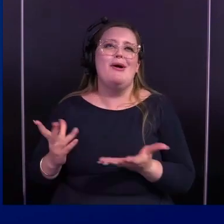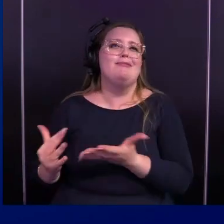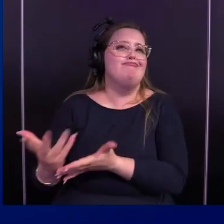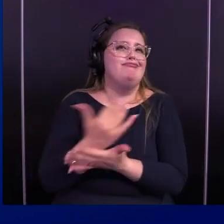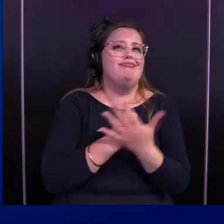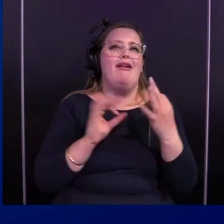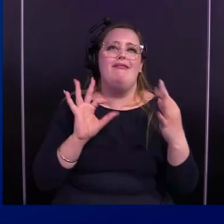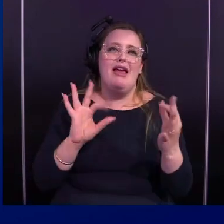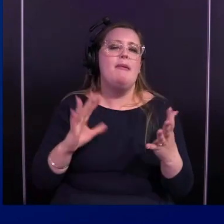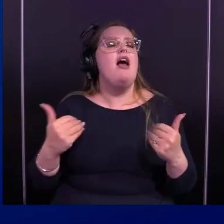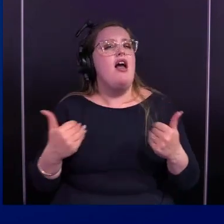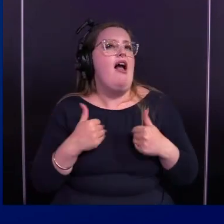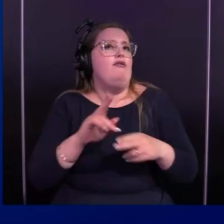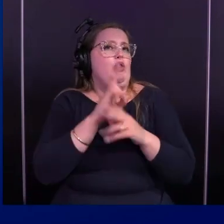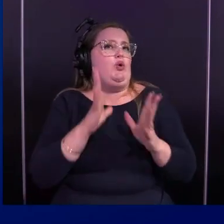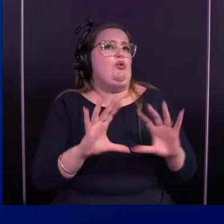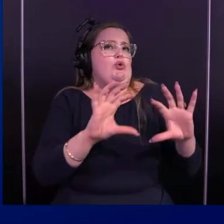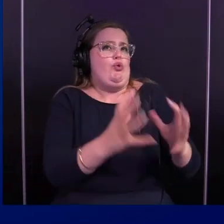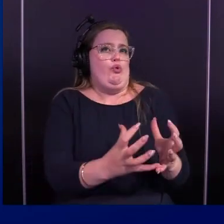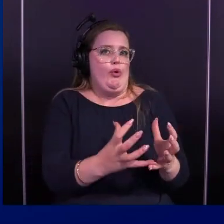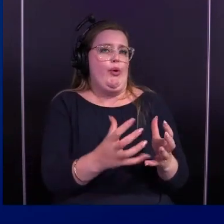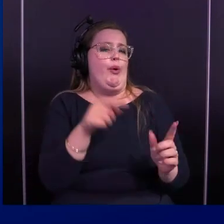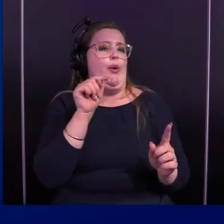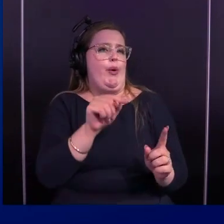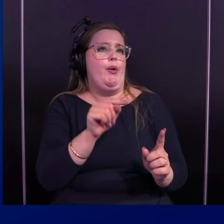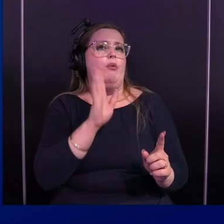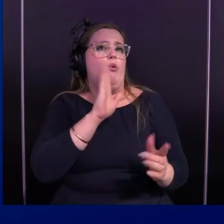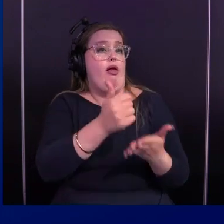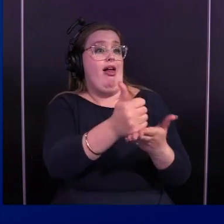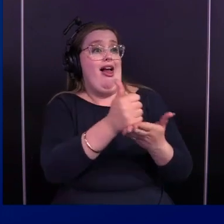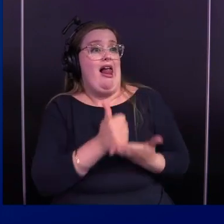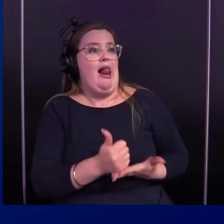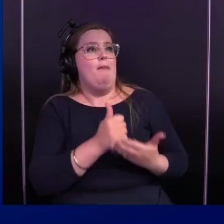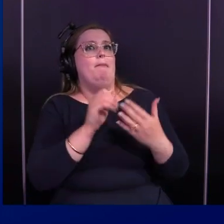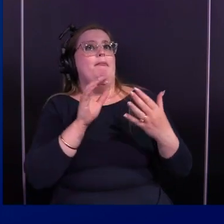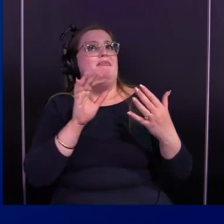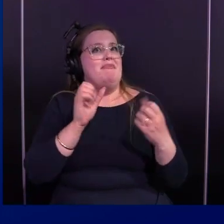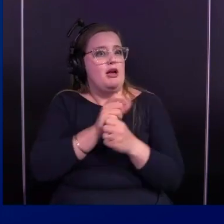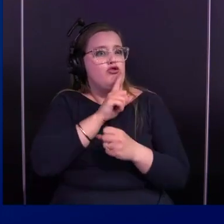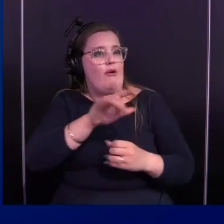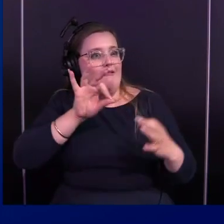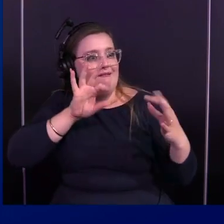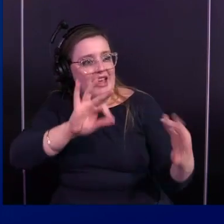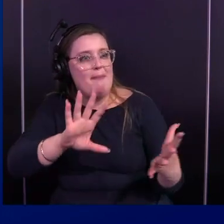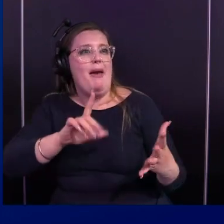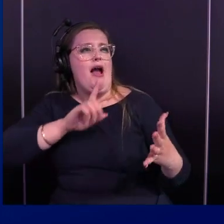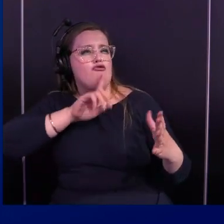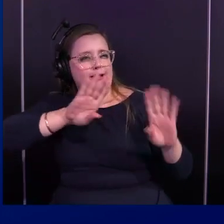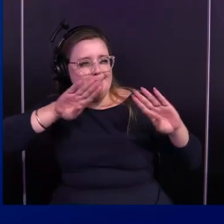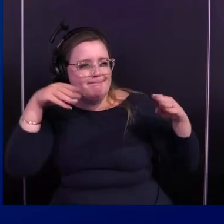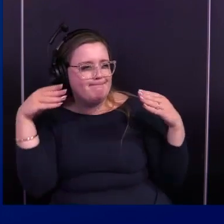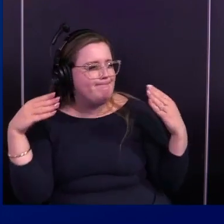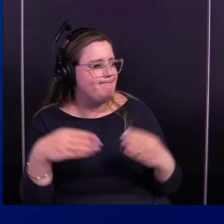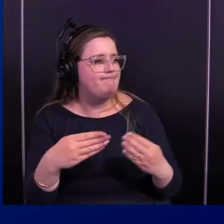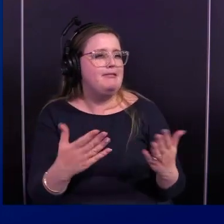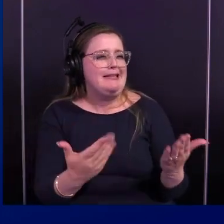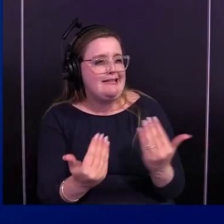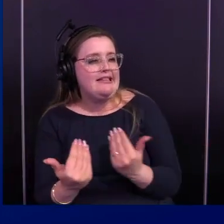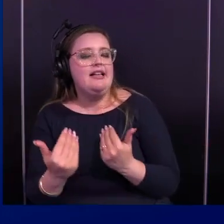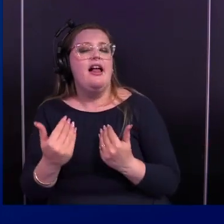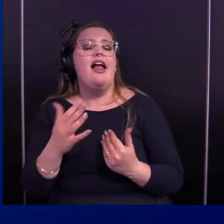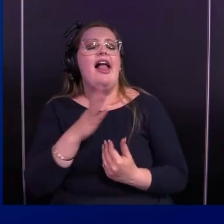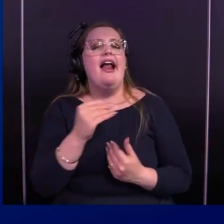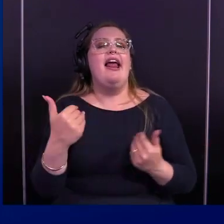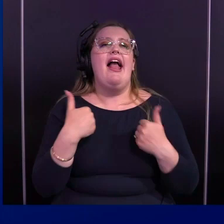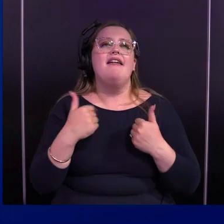user group where we're going to help us get that feedback loop really dialed in. And we've got ways